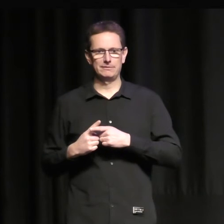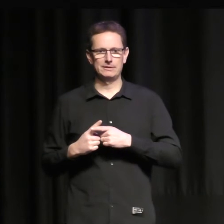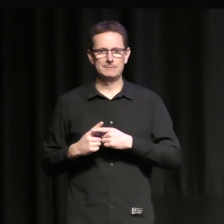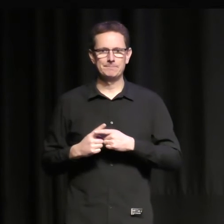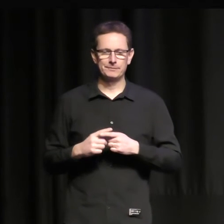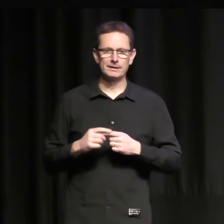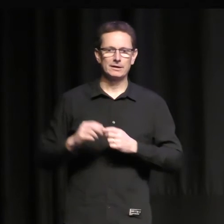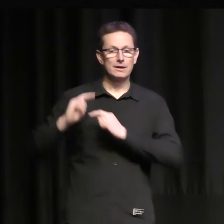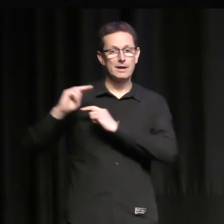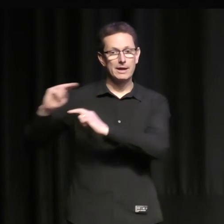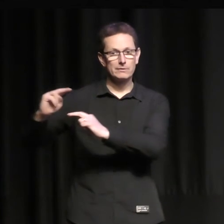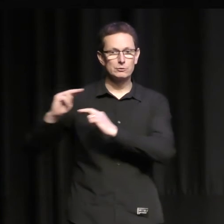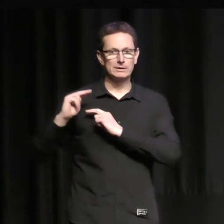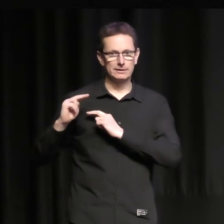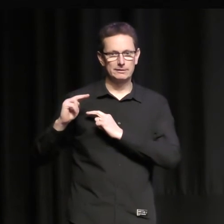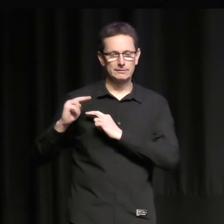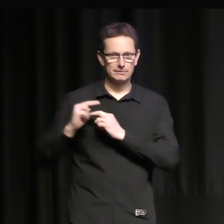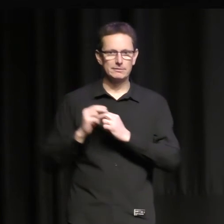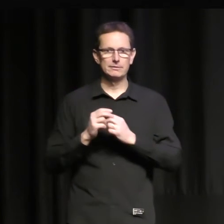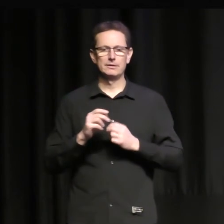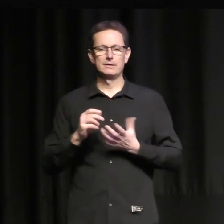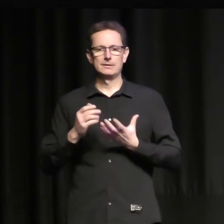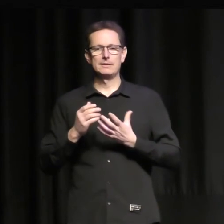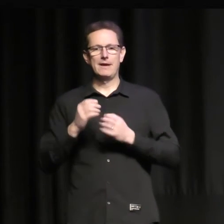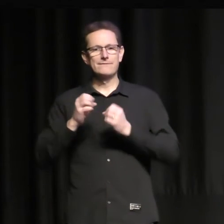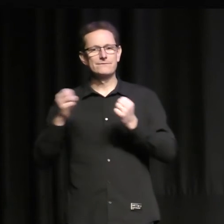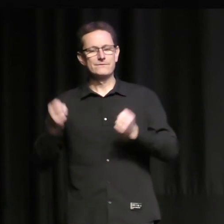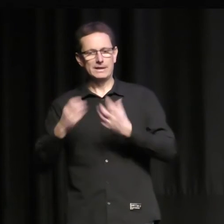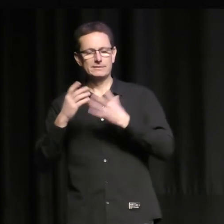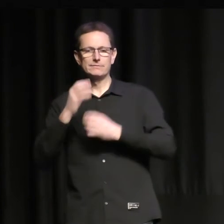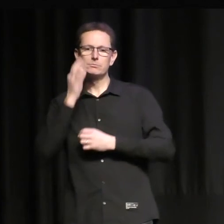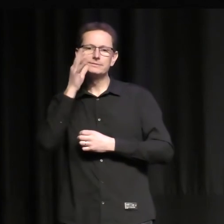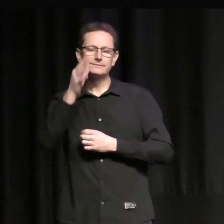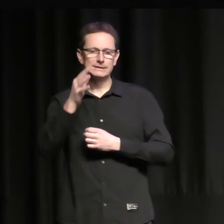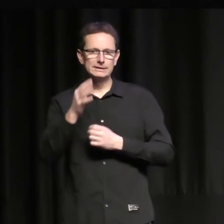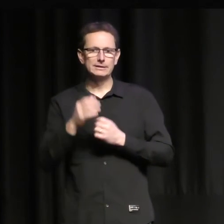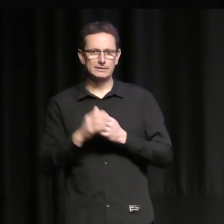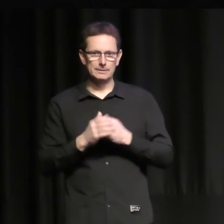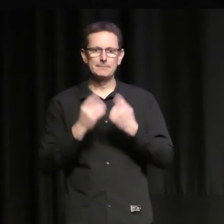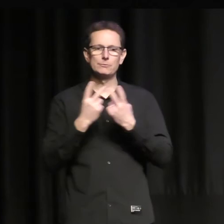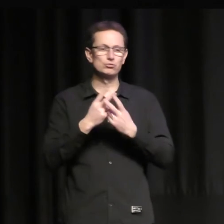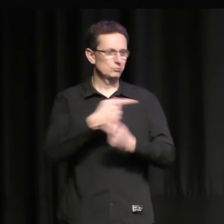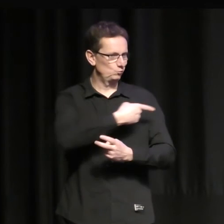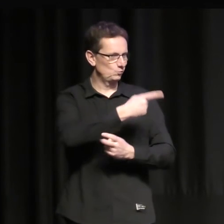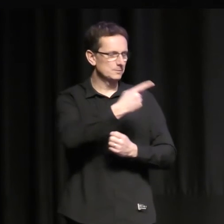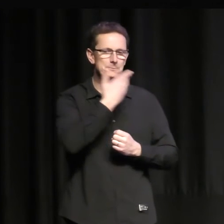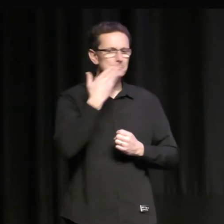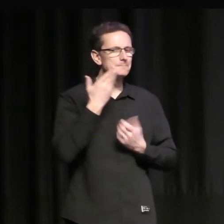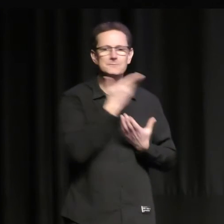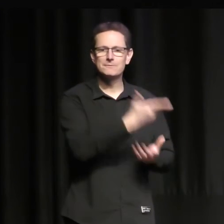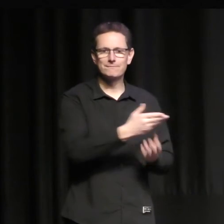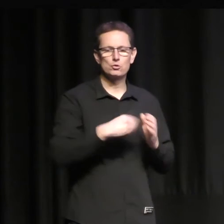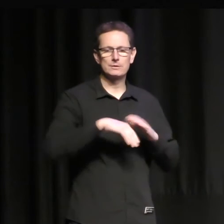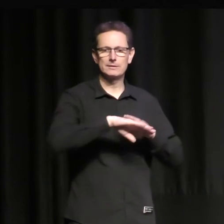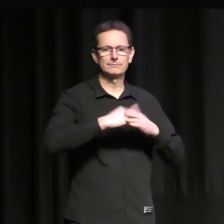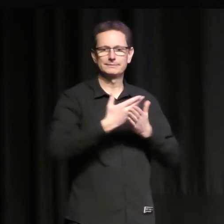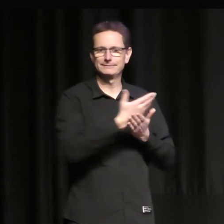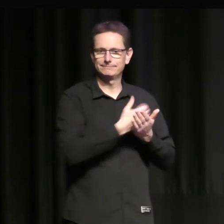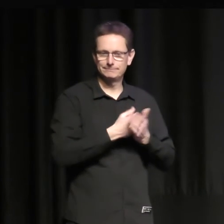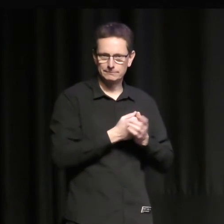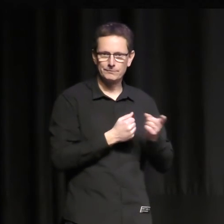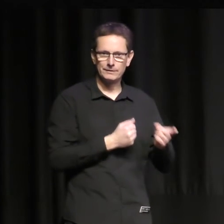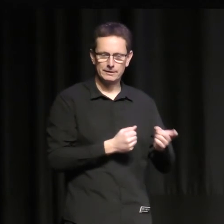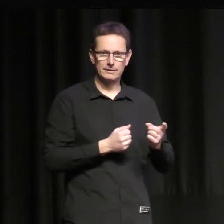equity effects were great. In other words, the disadvantaged groups in those communities benefited